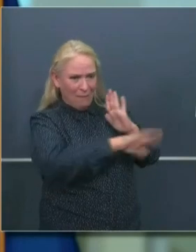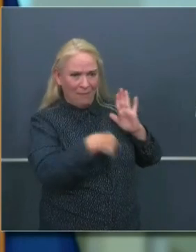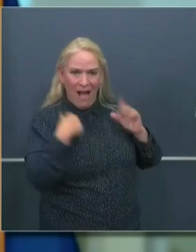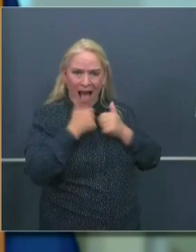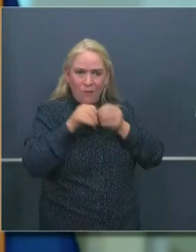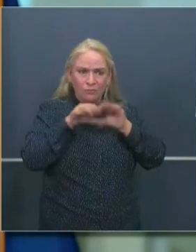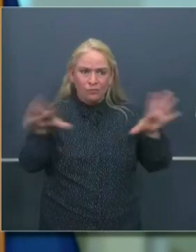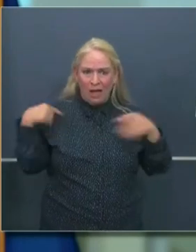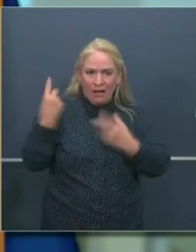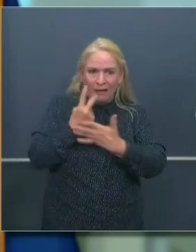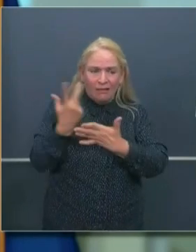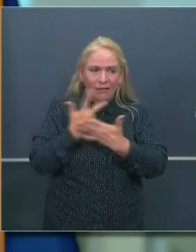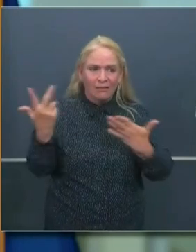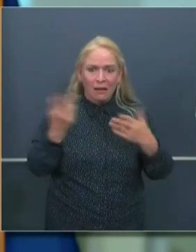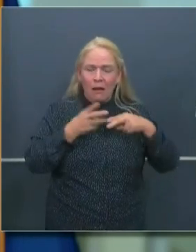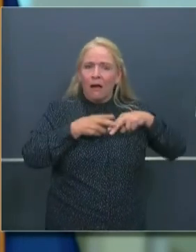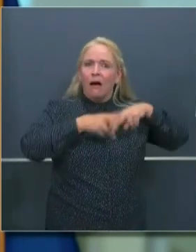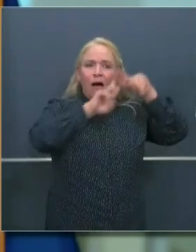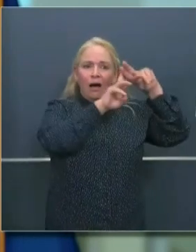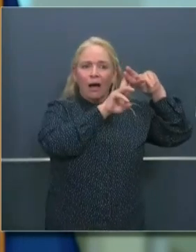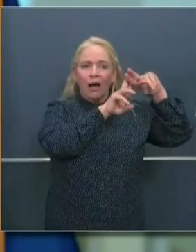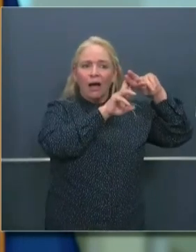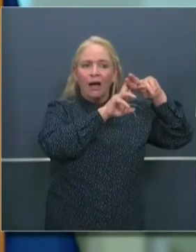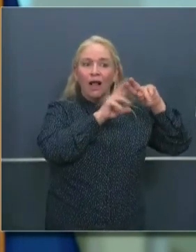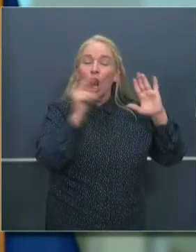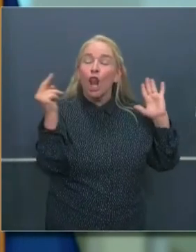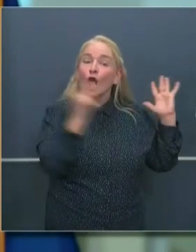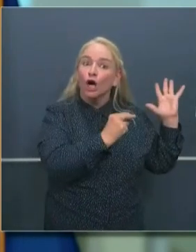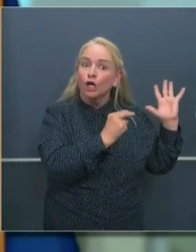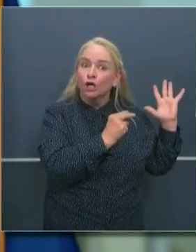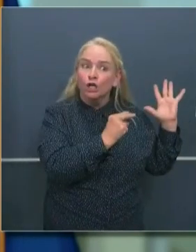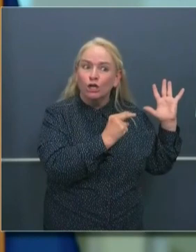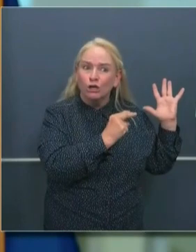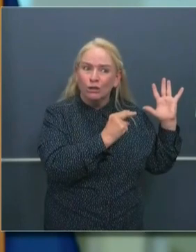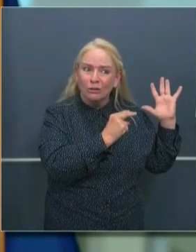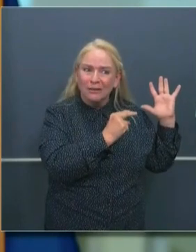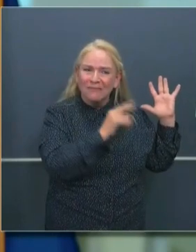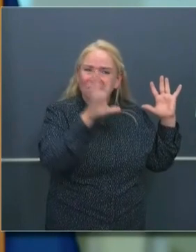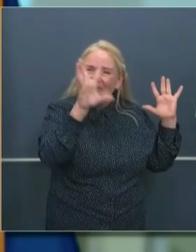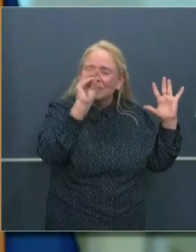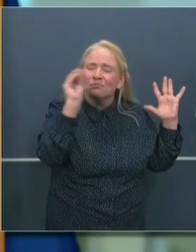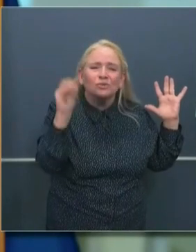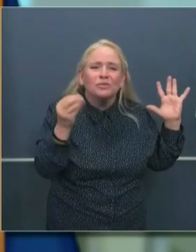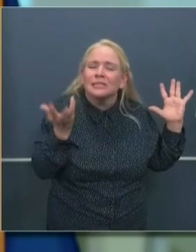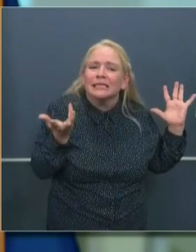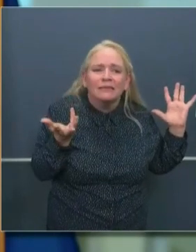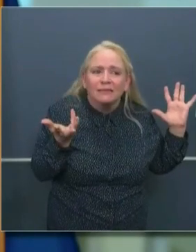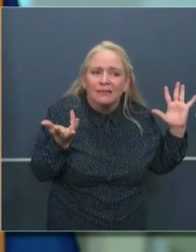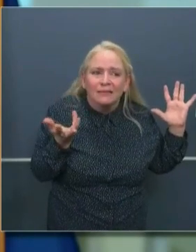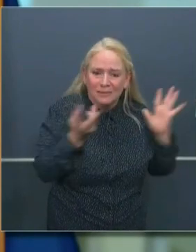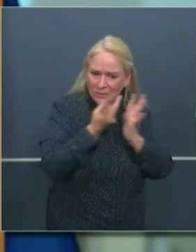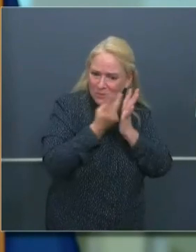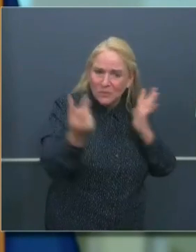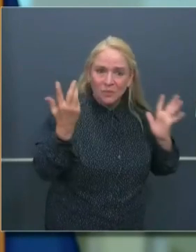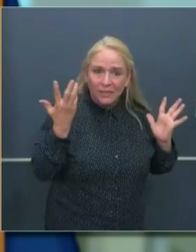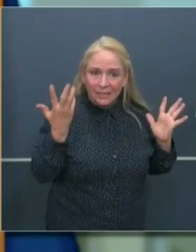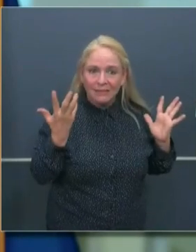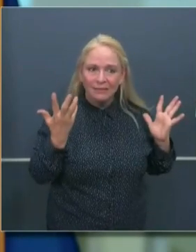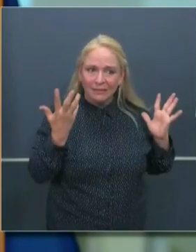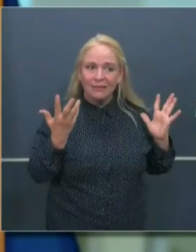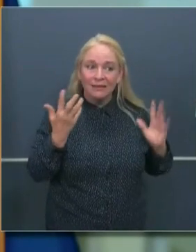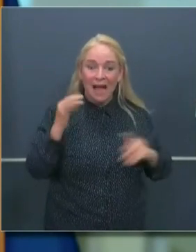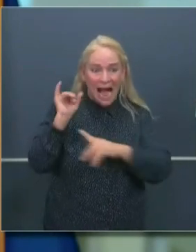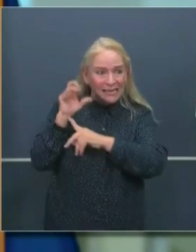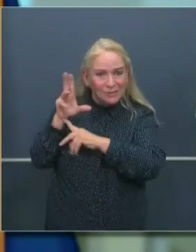Look at the fact that our hospitalization rate has gone up 56% in just 2 weeks. Consider the fact that ICUs have gone